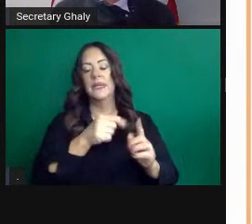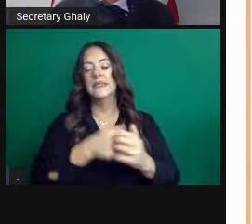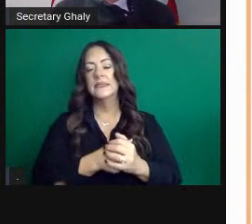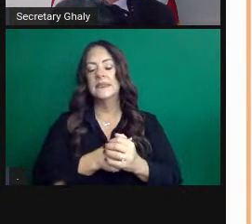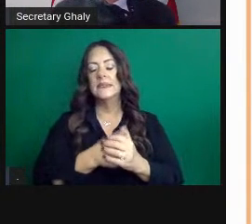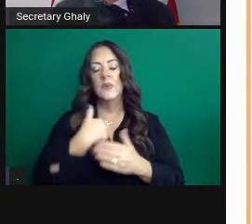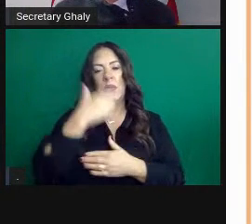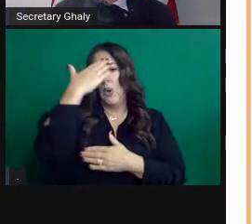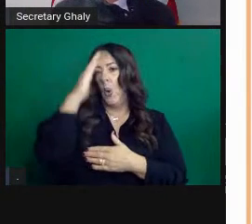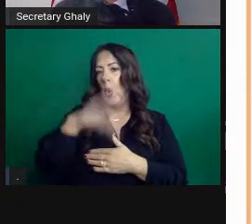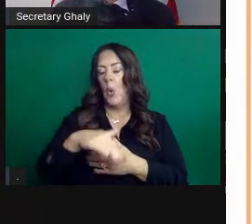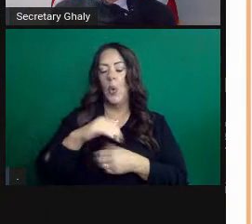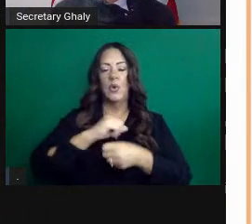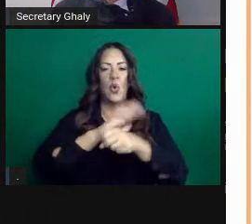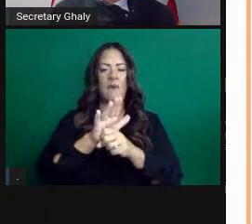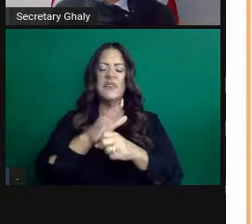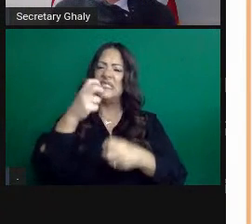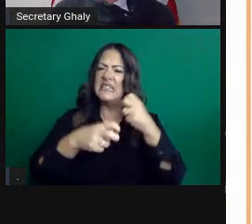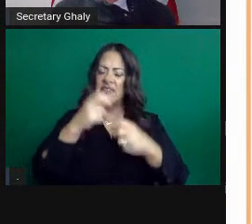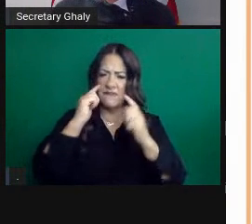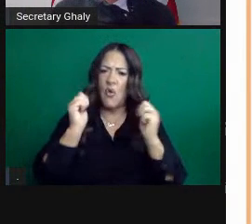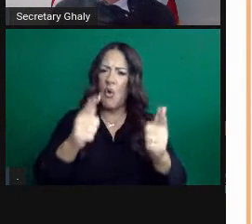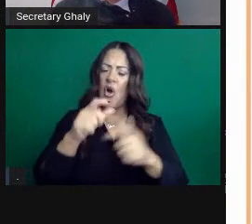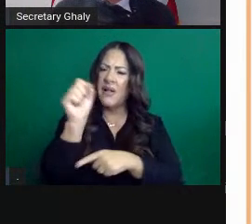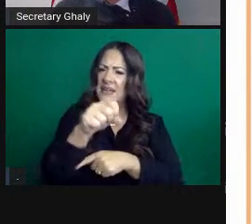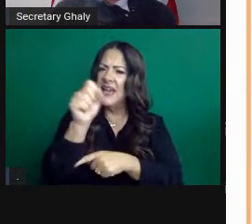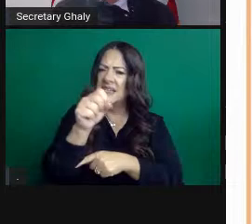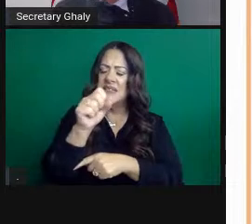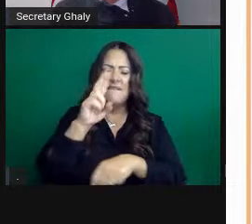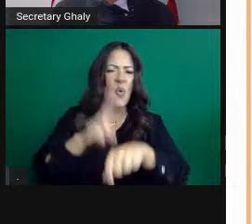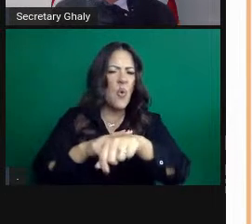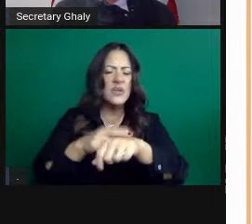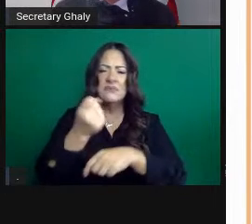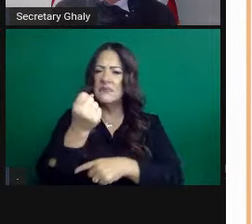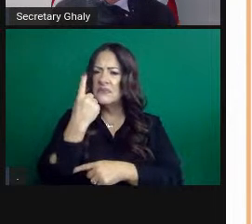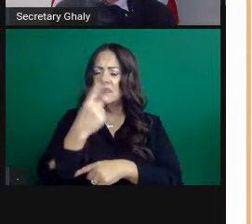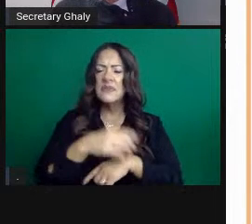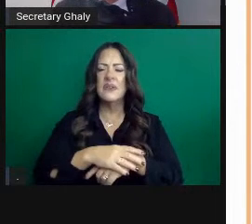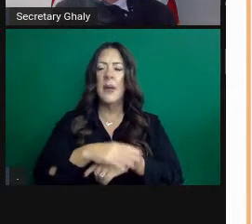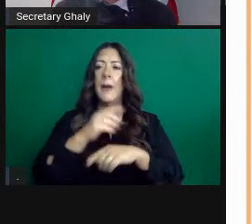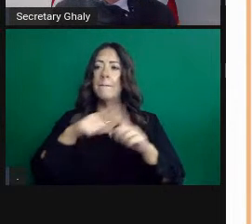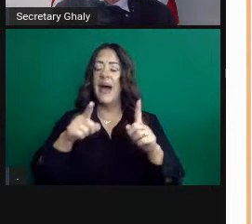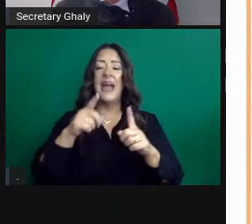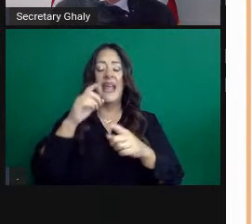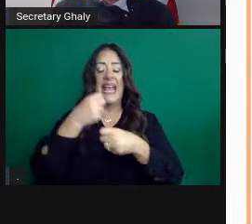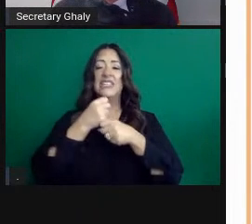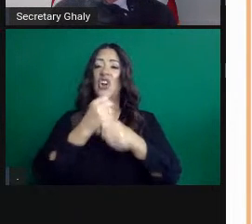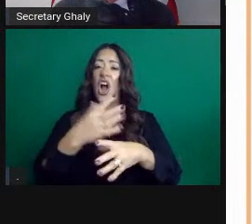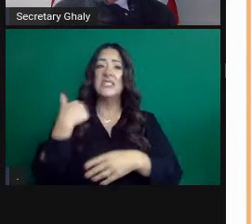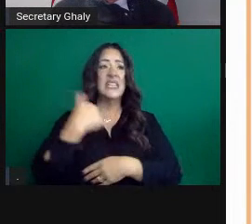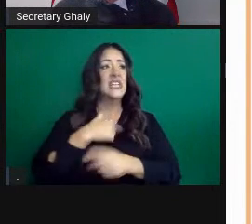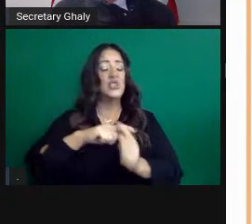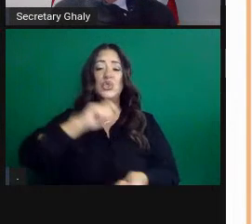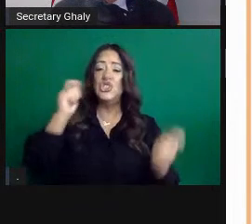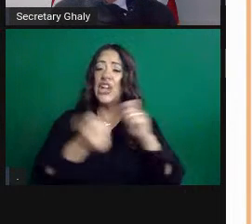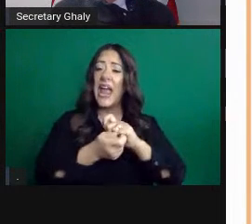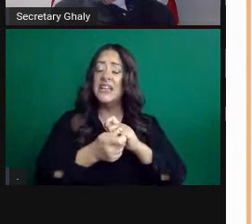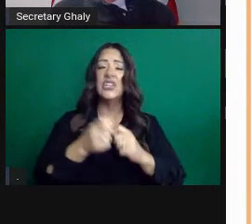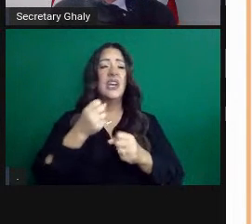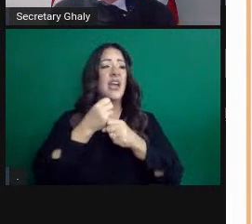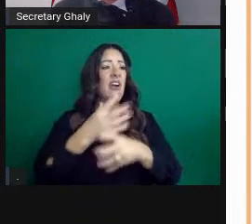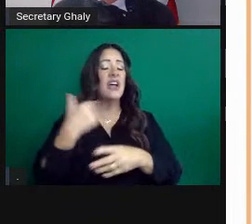COVID has been difficult, but at the same time, it has been an accelerant for change, an accelerant for hope. I think